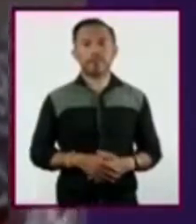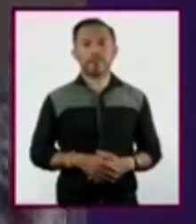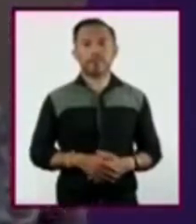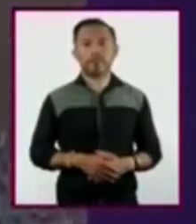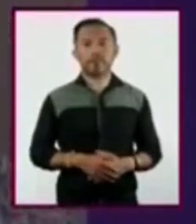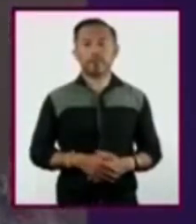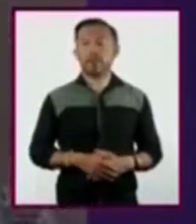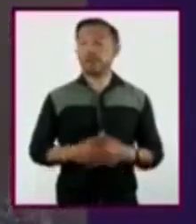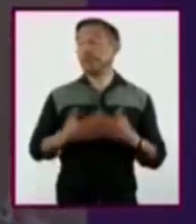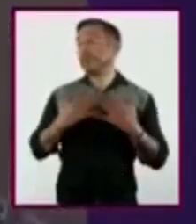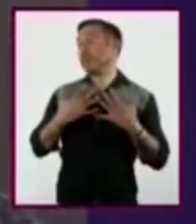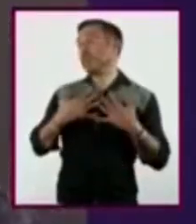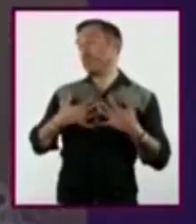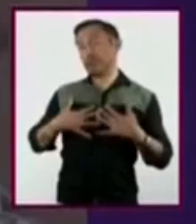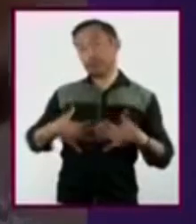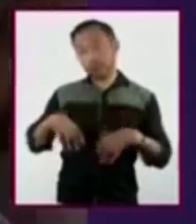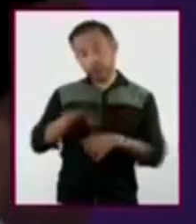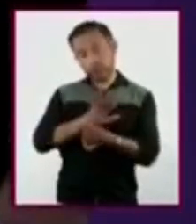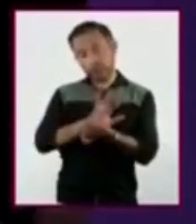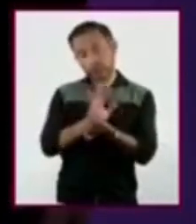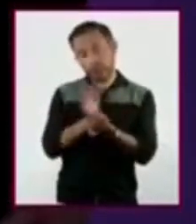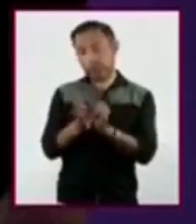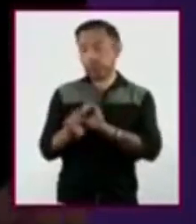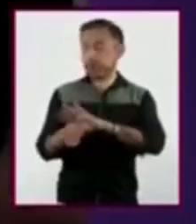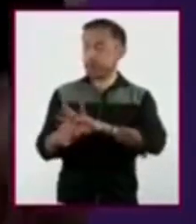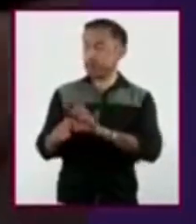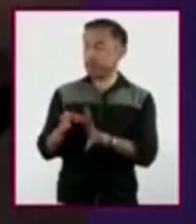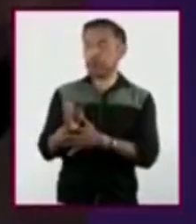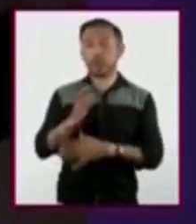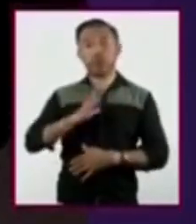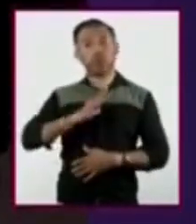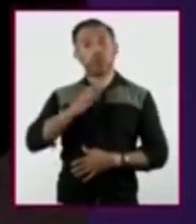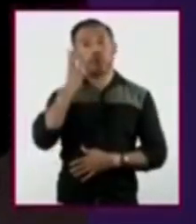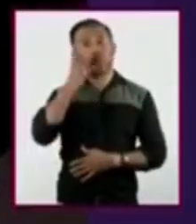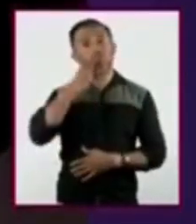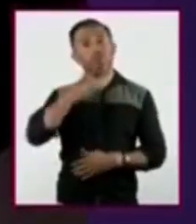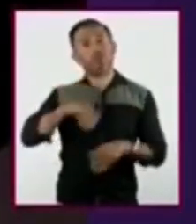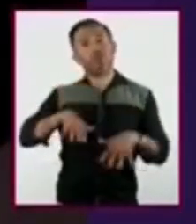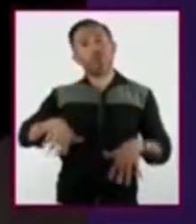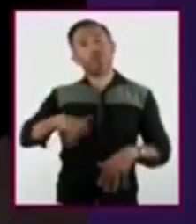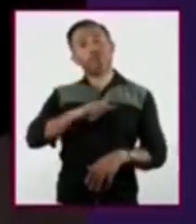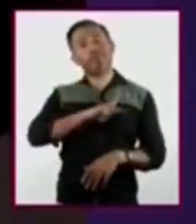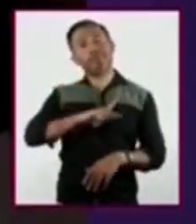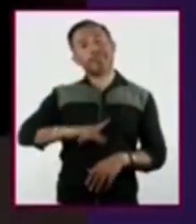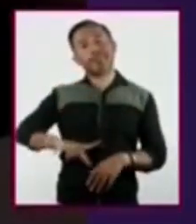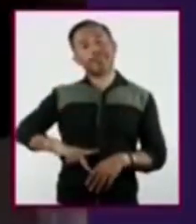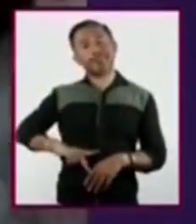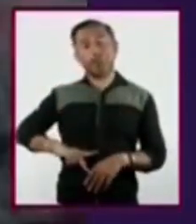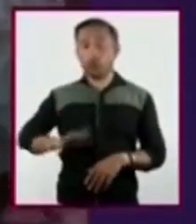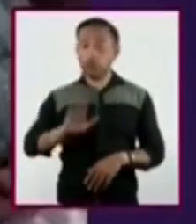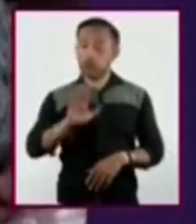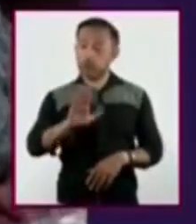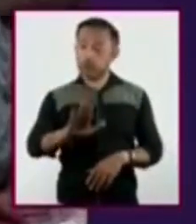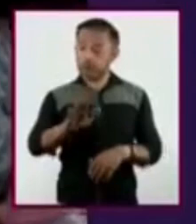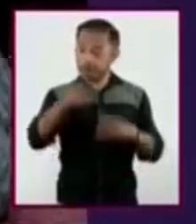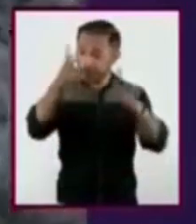I'm dressed as a beautiful princess. Your crown, princess.